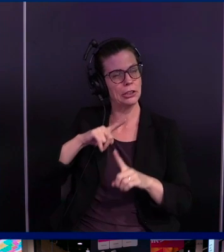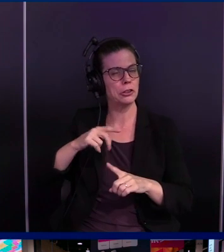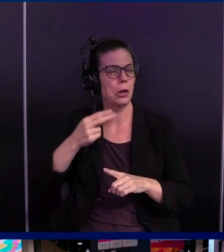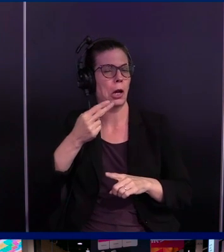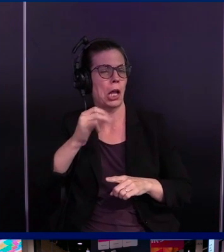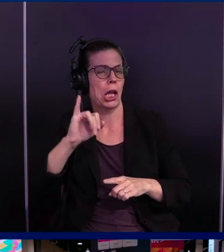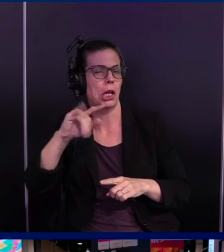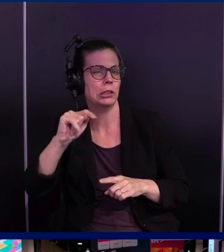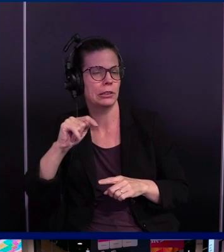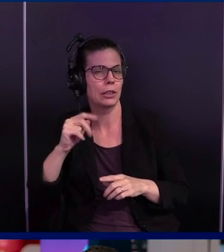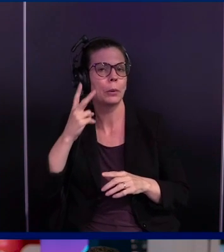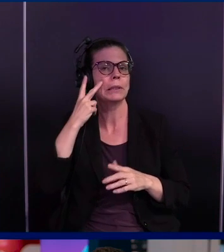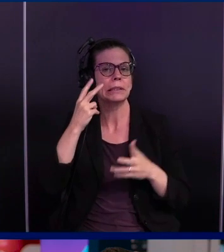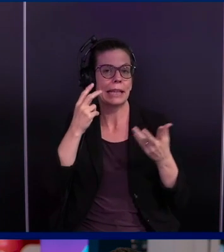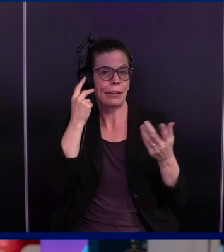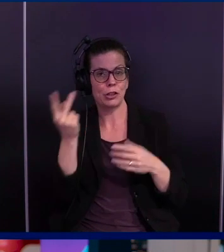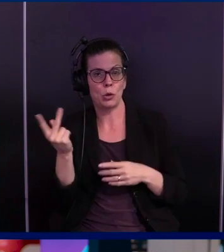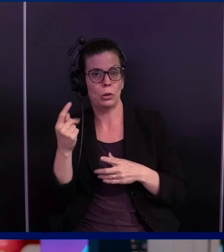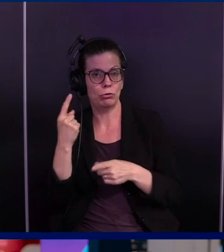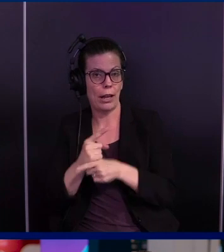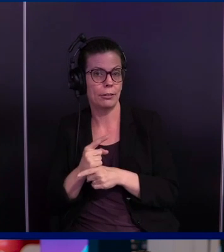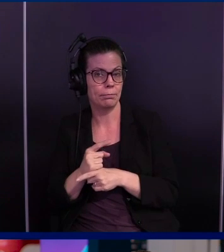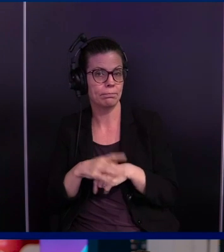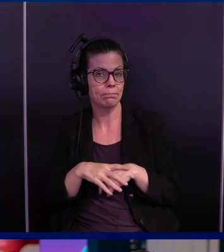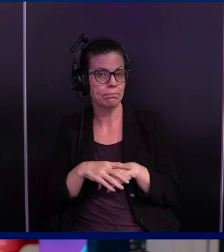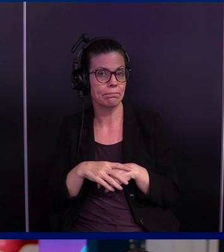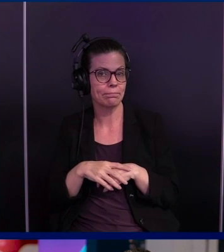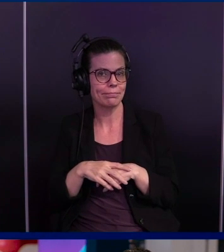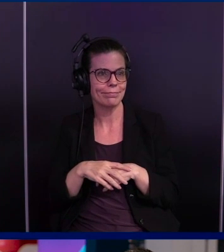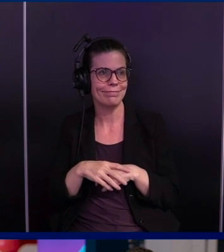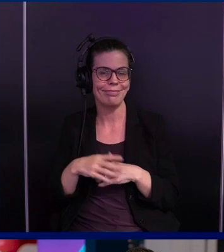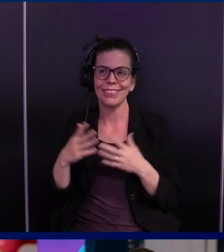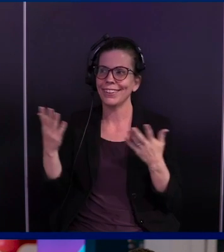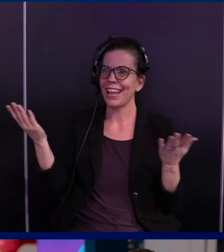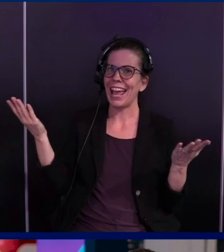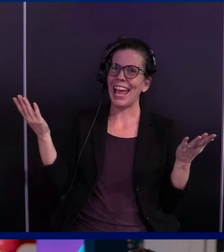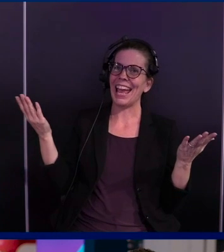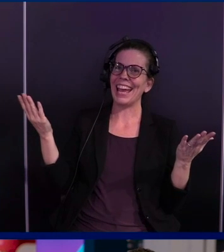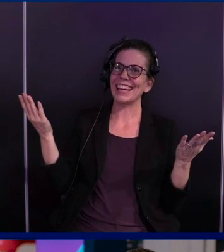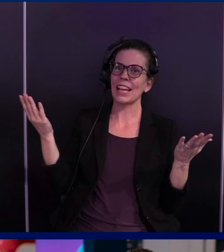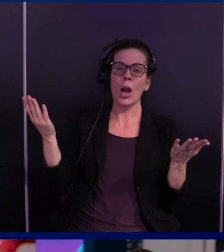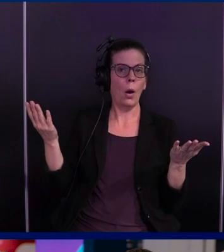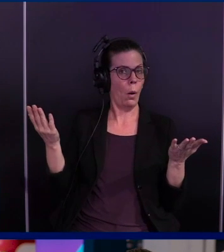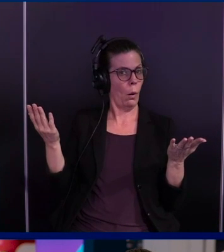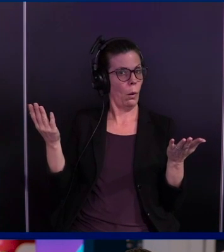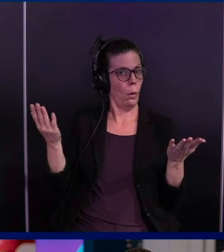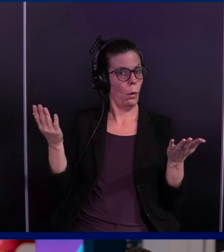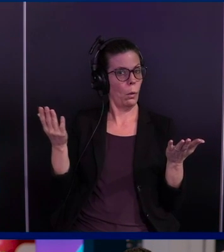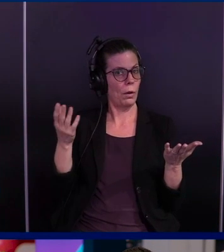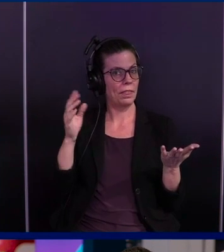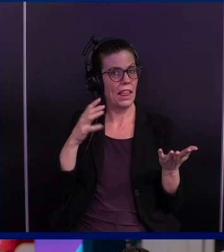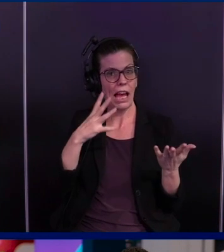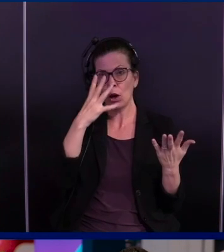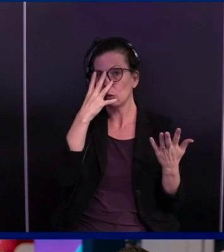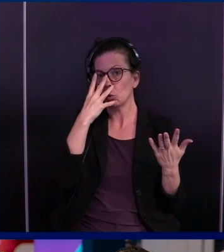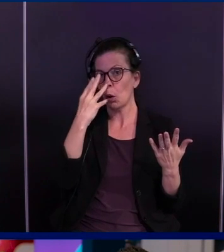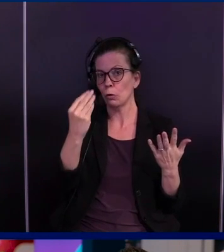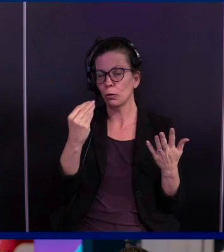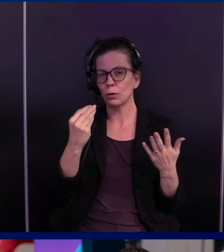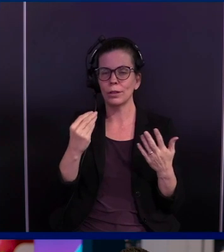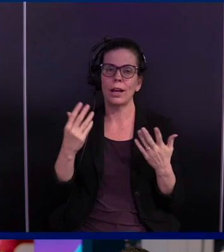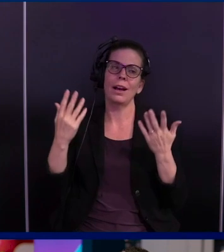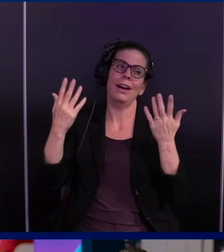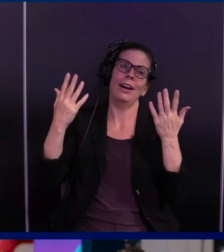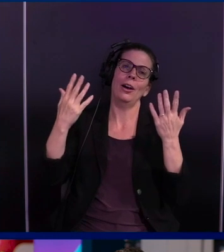So let's see. The two of you thought life cycle. Hey, look at that. Hey! Oh! It was A wolf? It was a wolf.